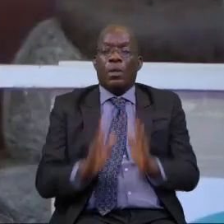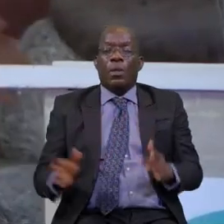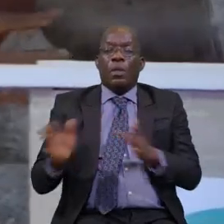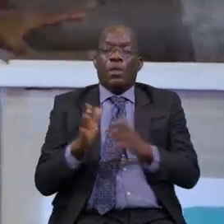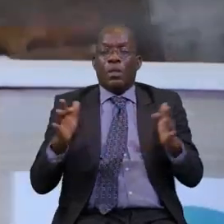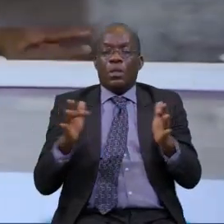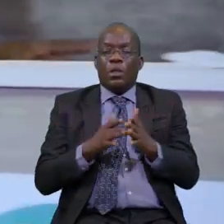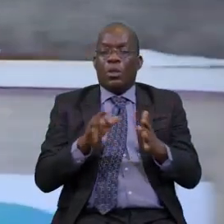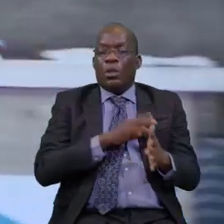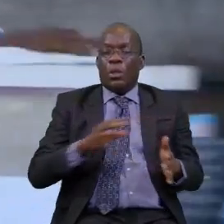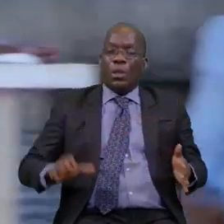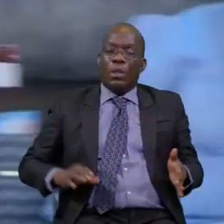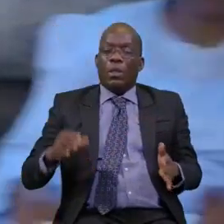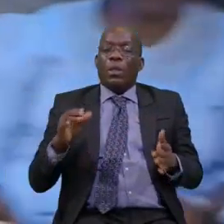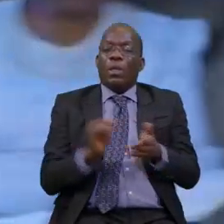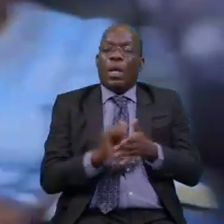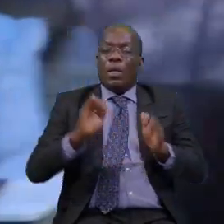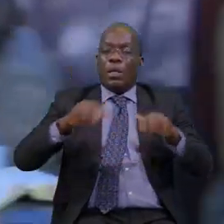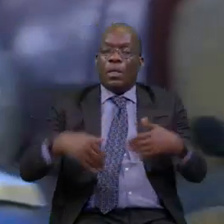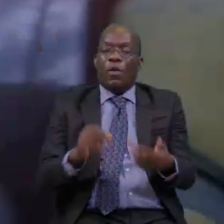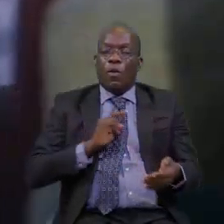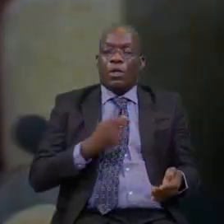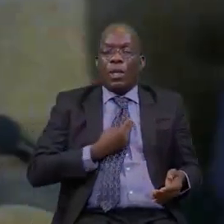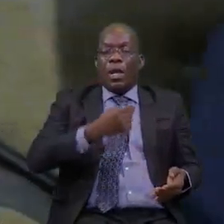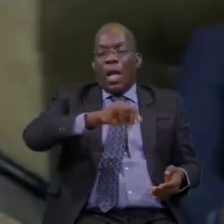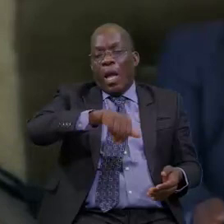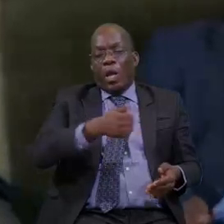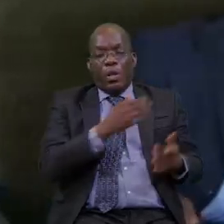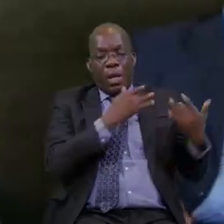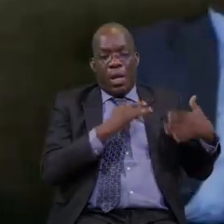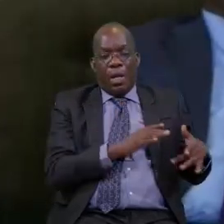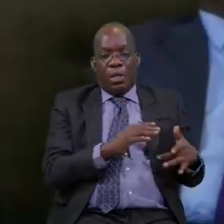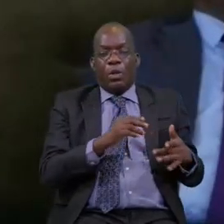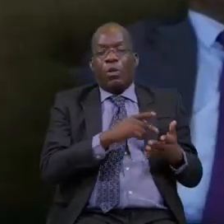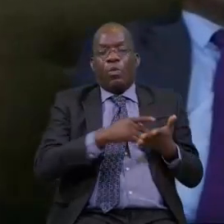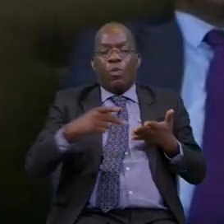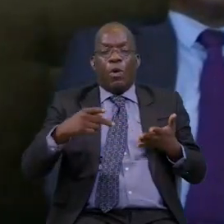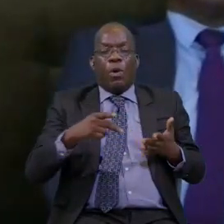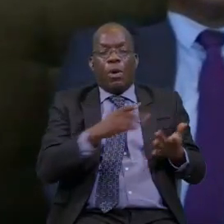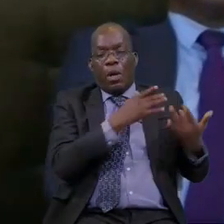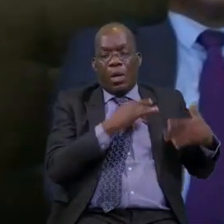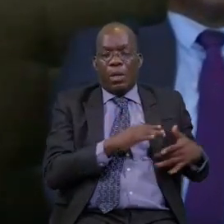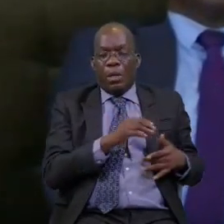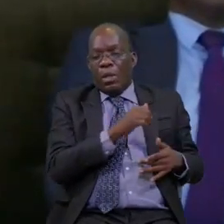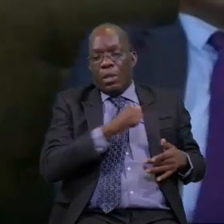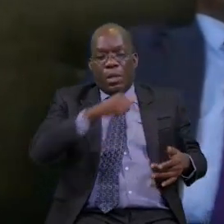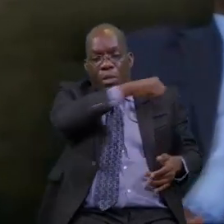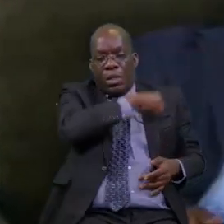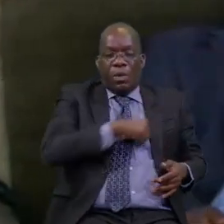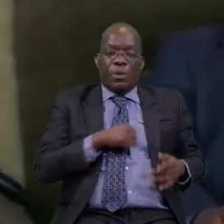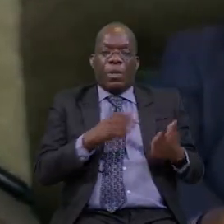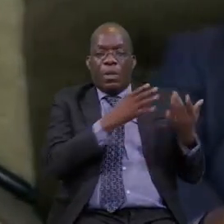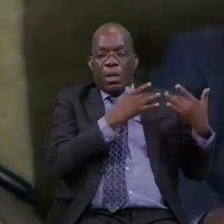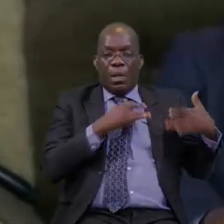that gives us another heart, a pure heart, a circumcised heart, a